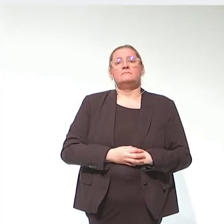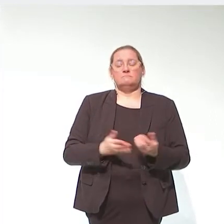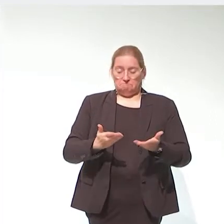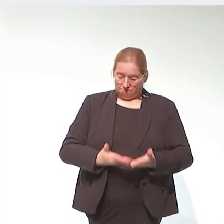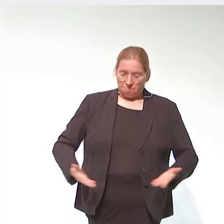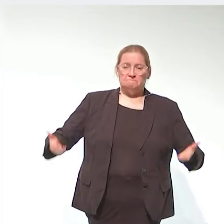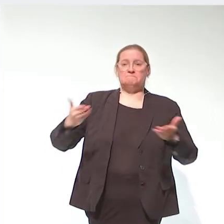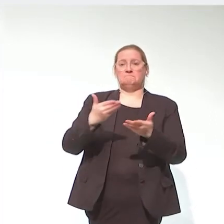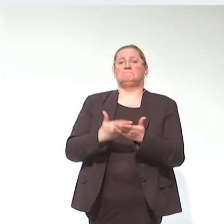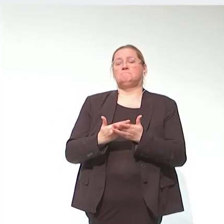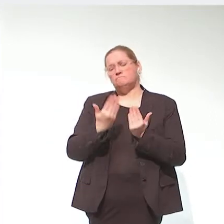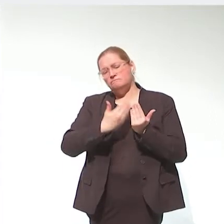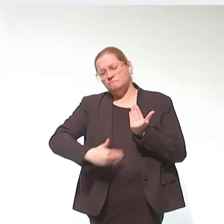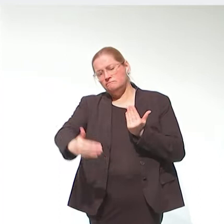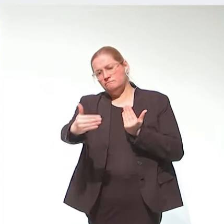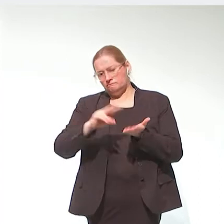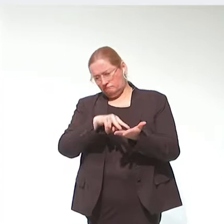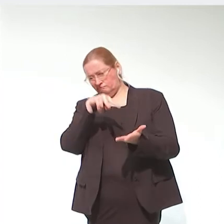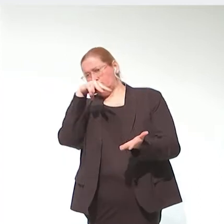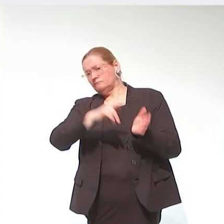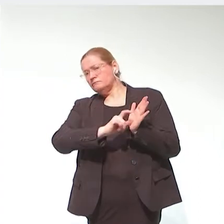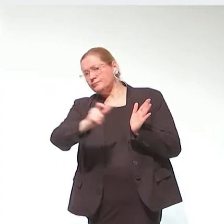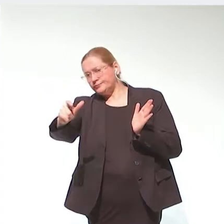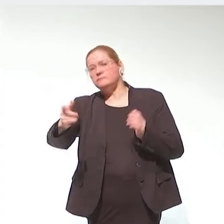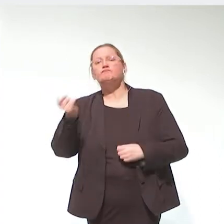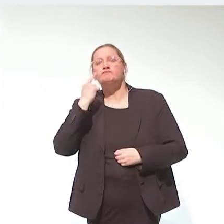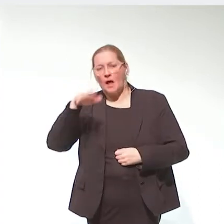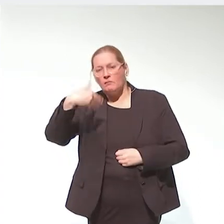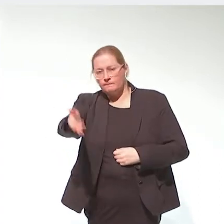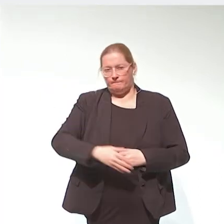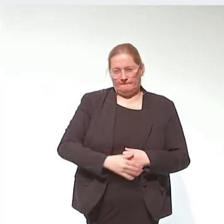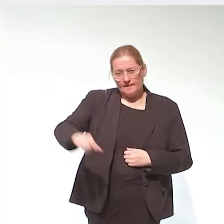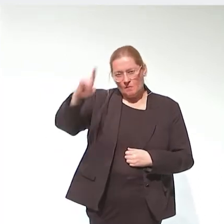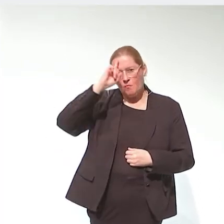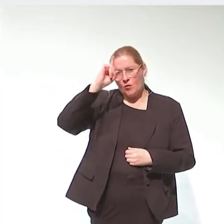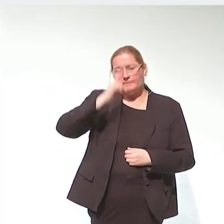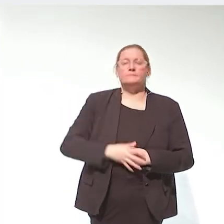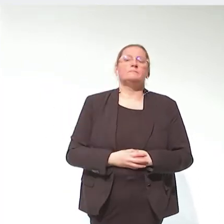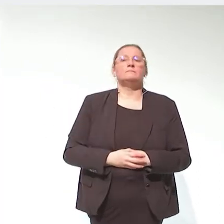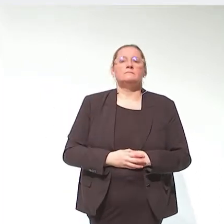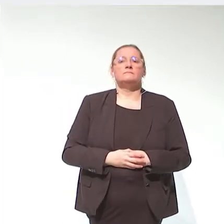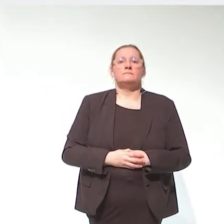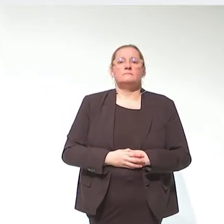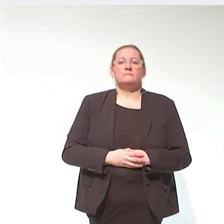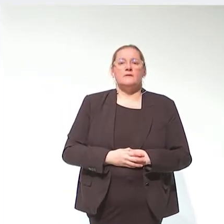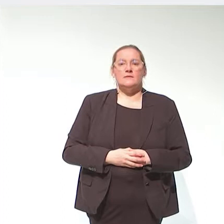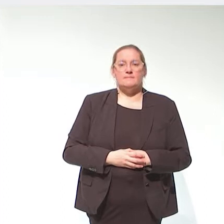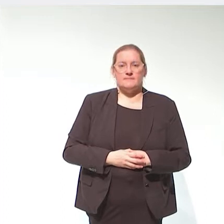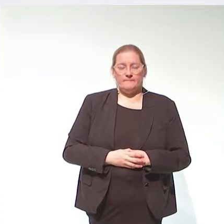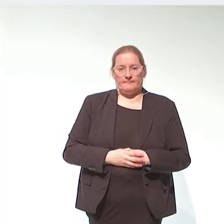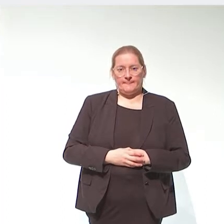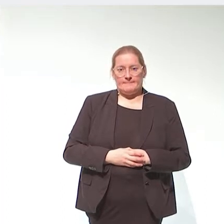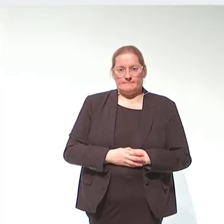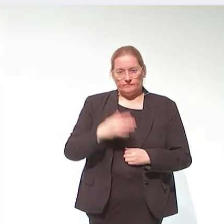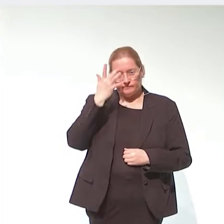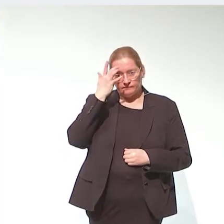because we do plan to take a decision on the chosen measures to be revised in 2023.